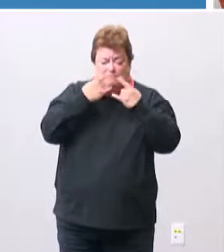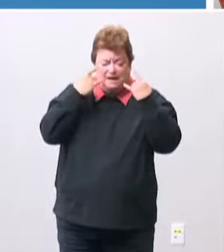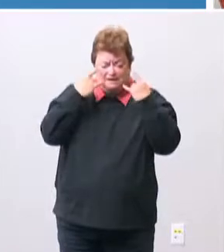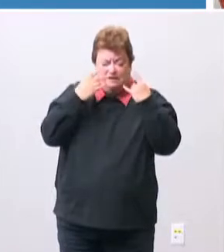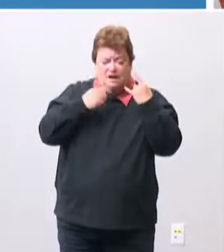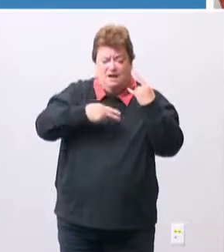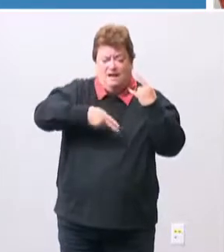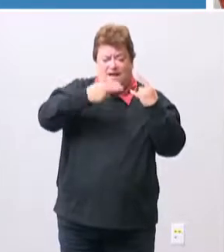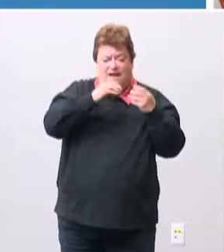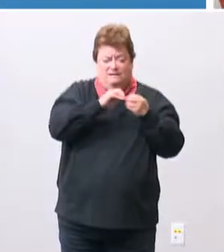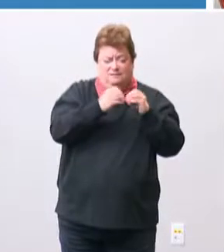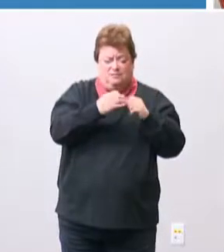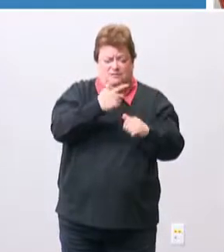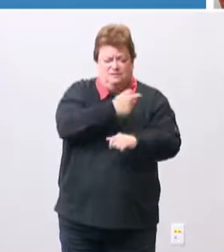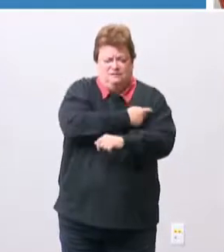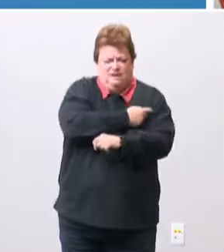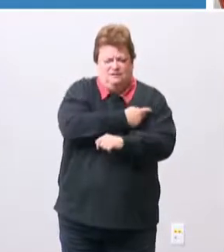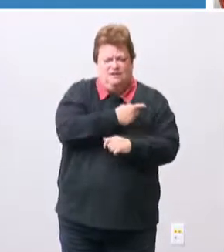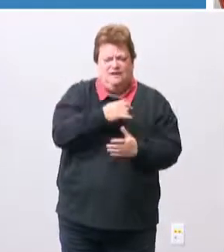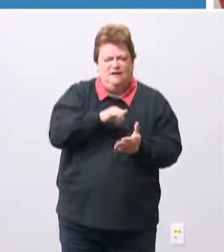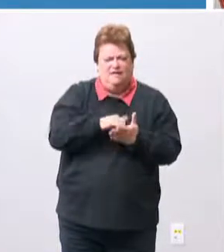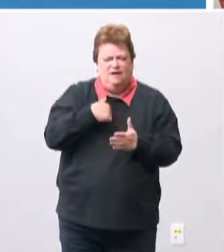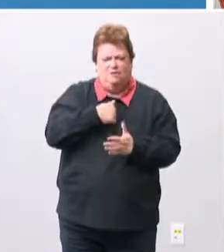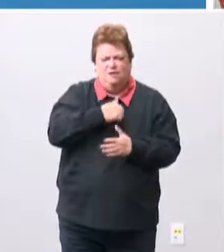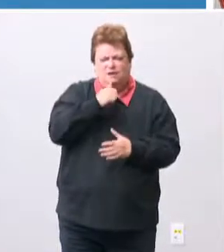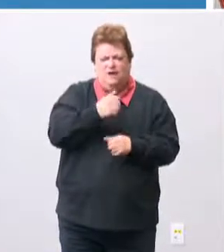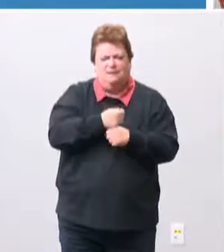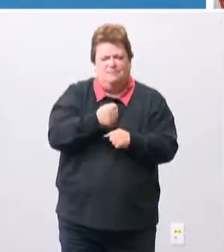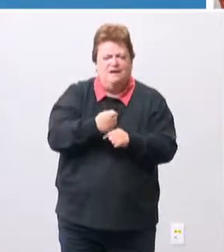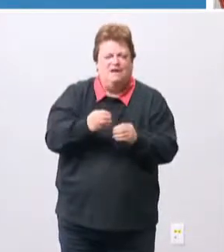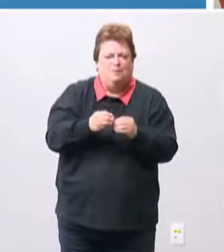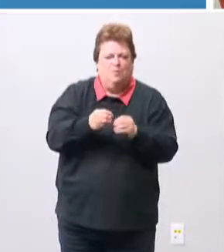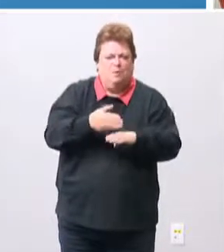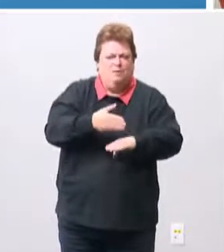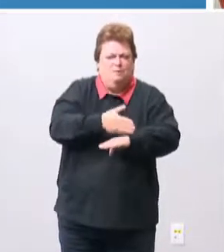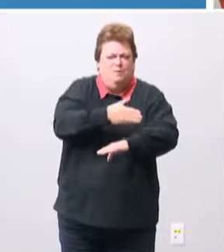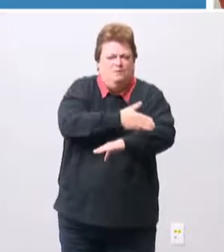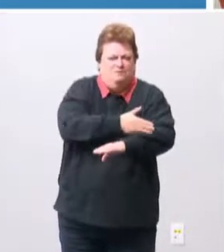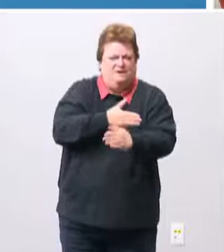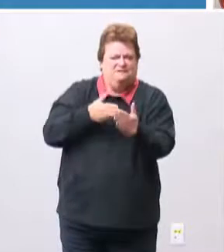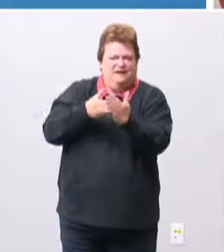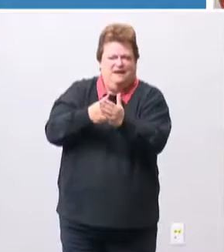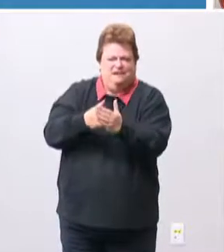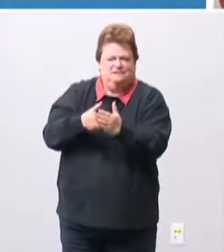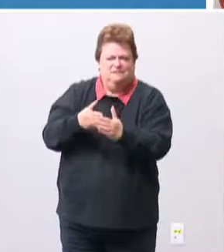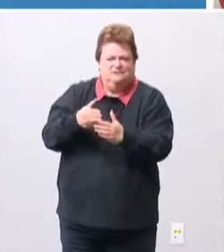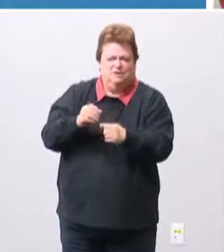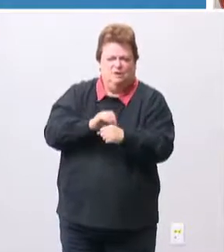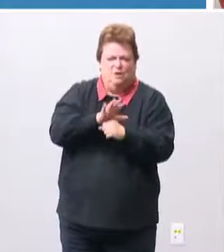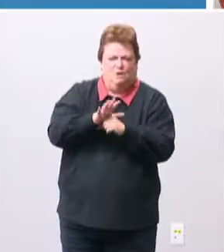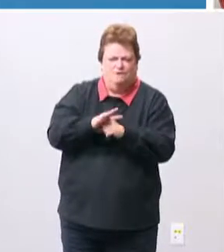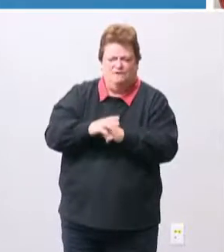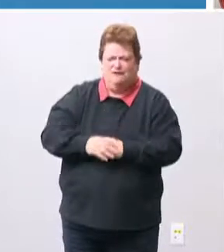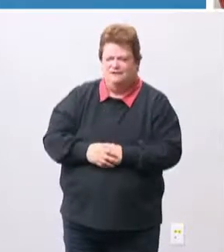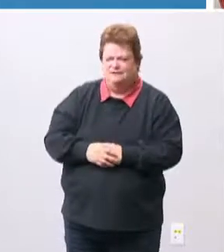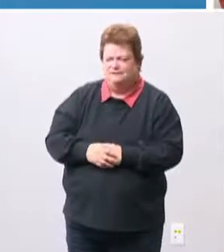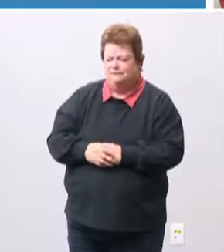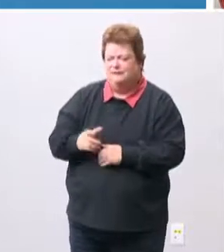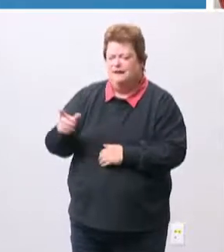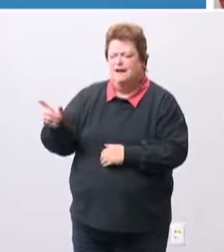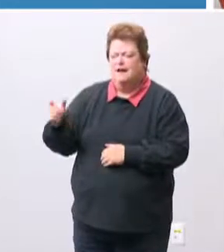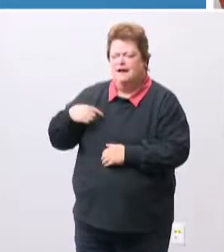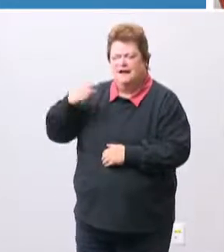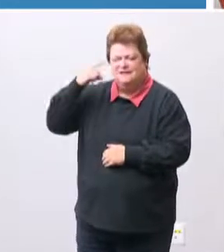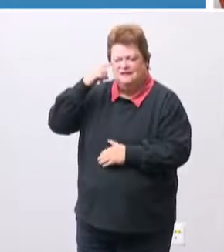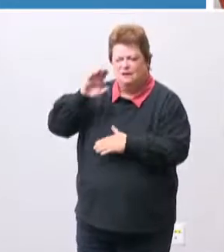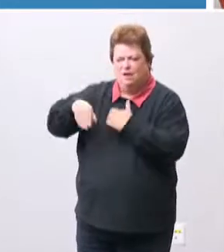in the state, is not making more progress against COVID? I think that's all related